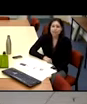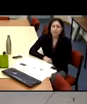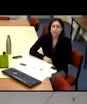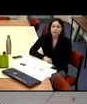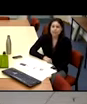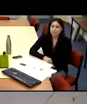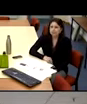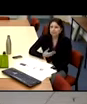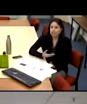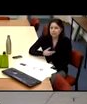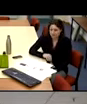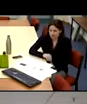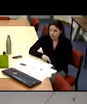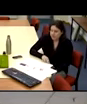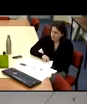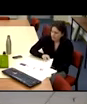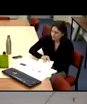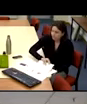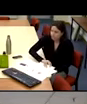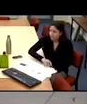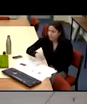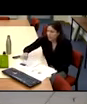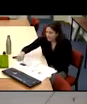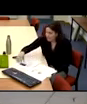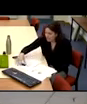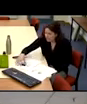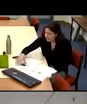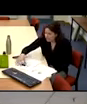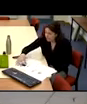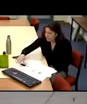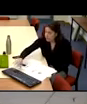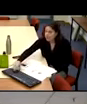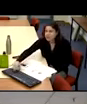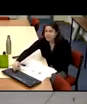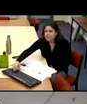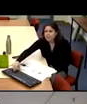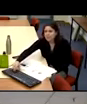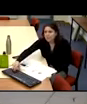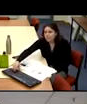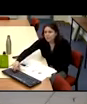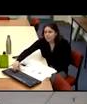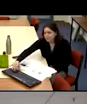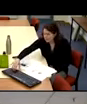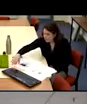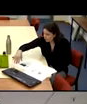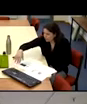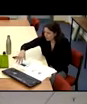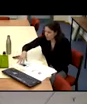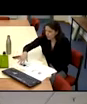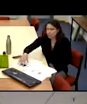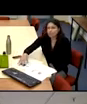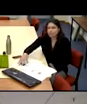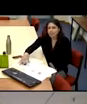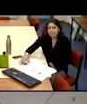photo. So it was a very participatory exercise. The other project that they did was a self-published book on